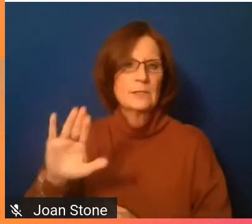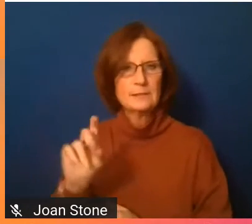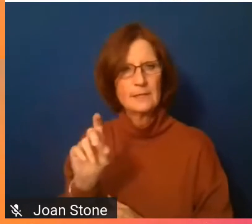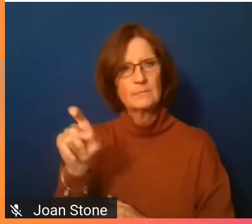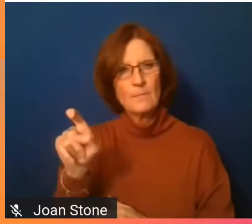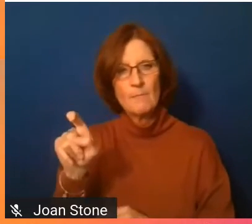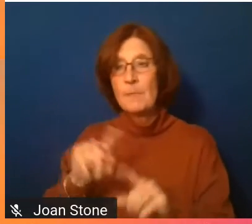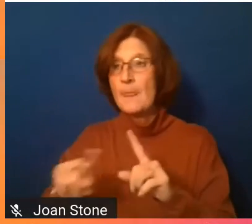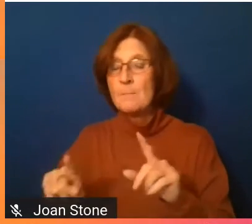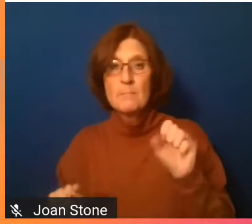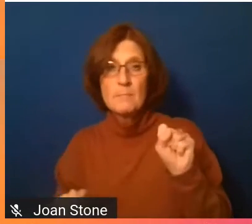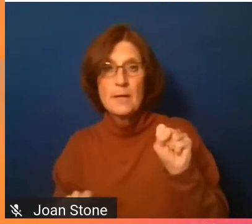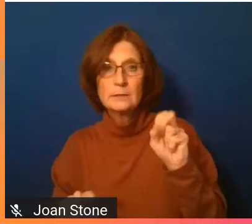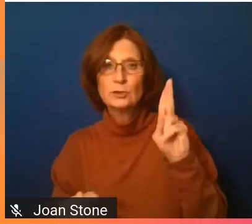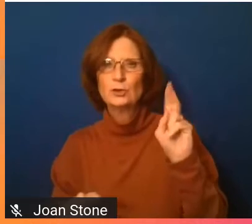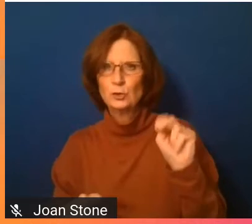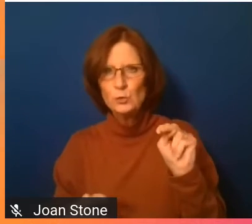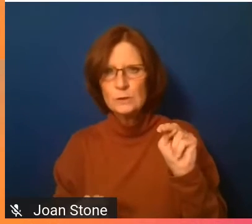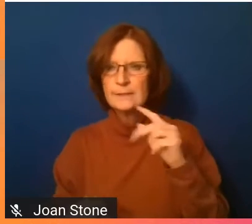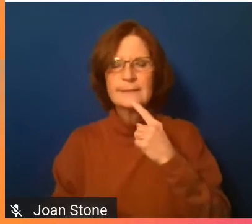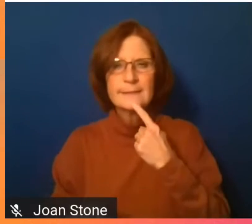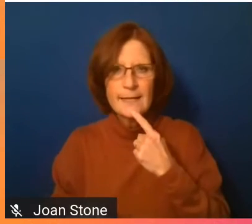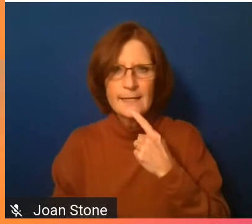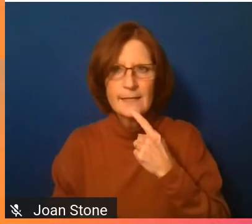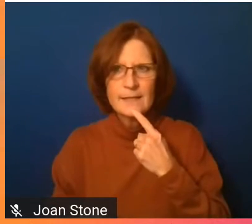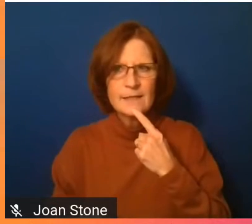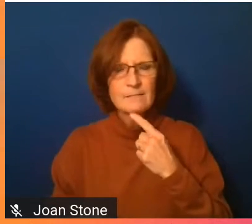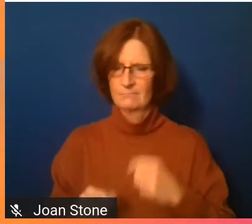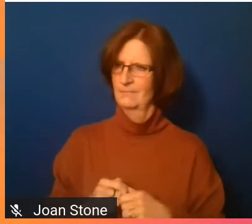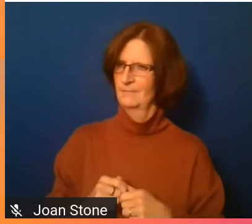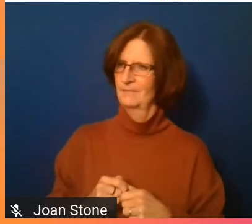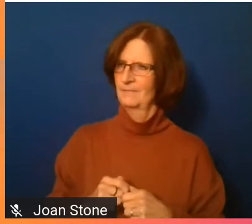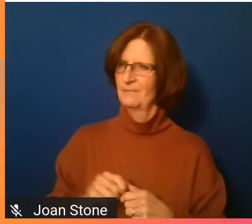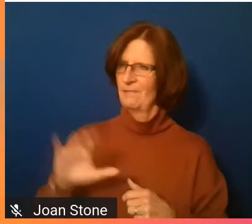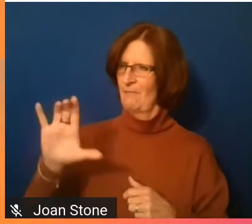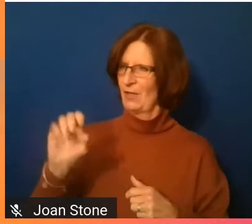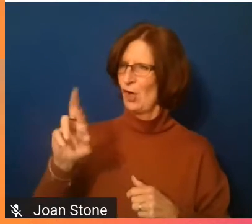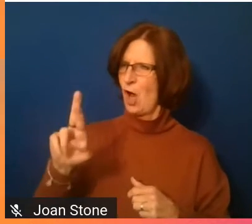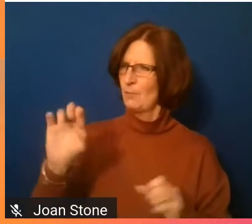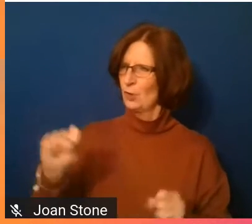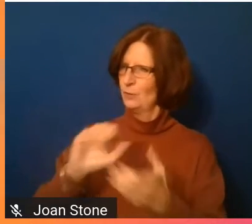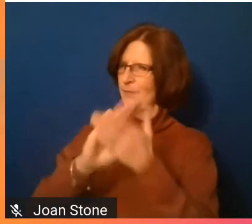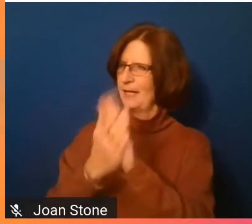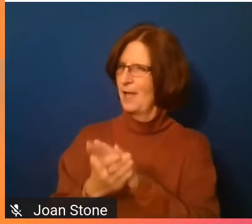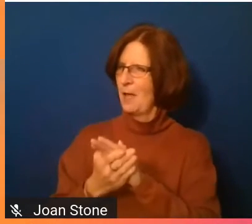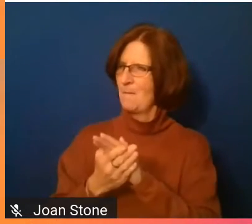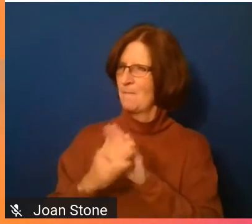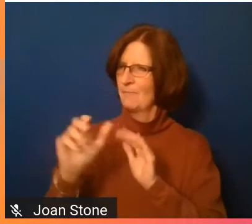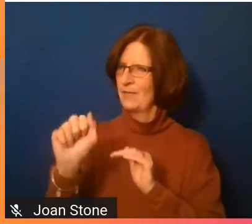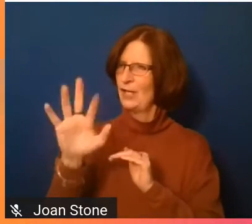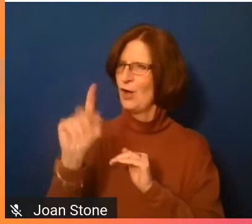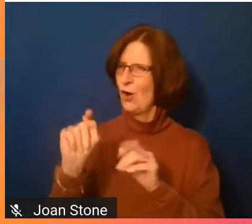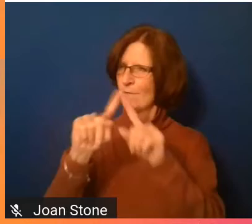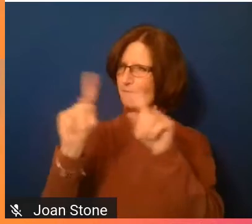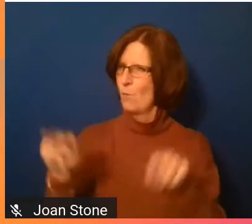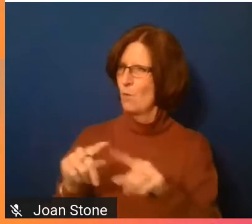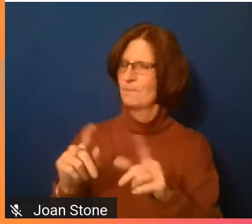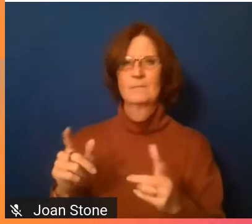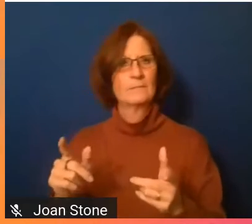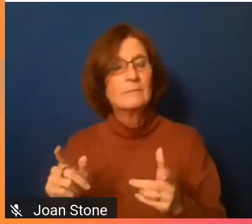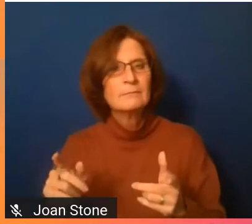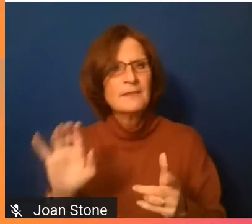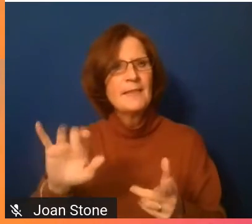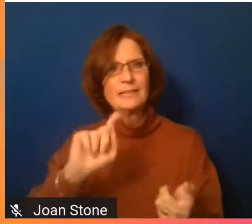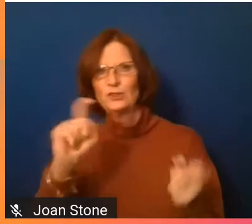then Susan at one point really decided that this was art, that the copper could become art. And that changed the whole sort of thrust